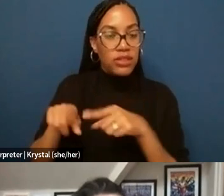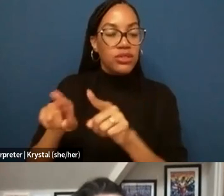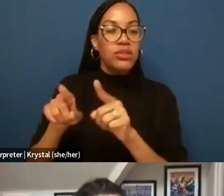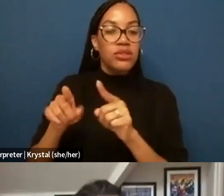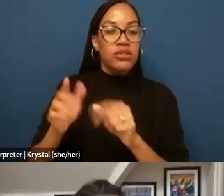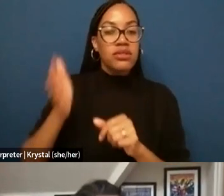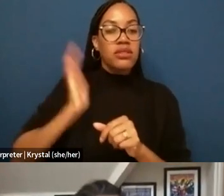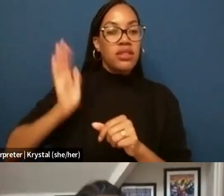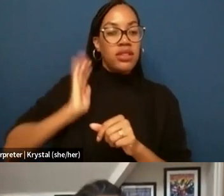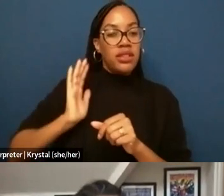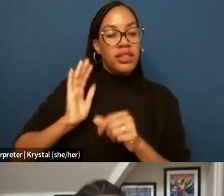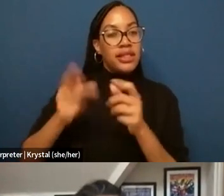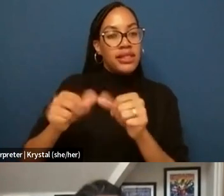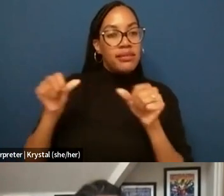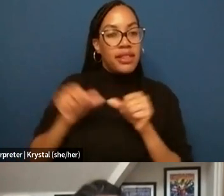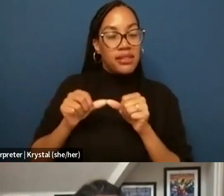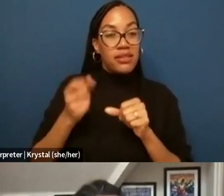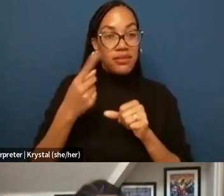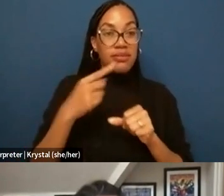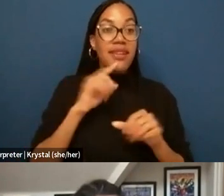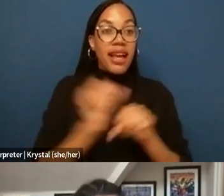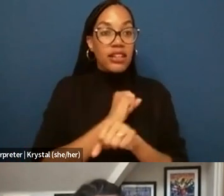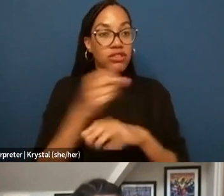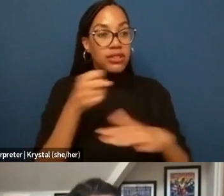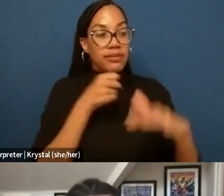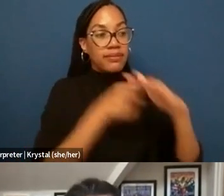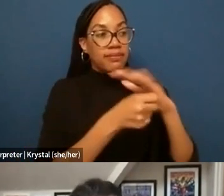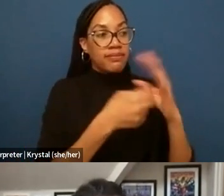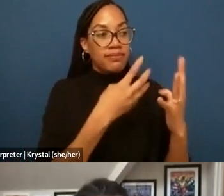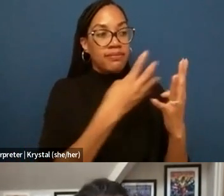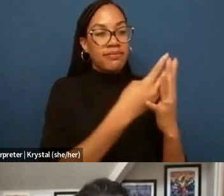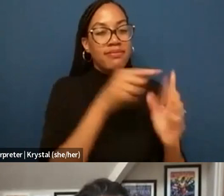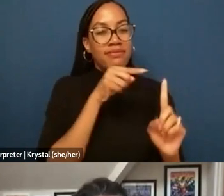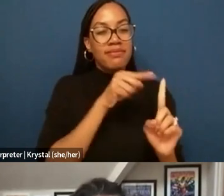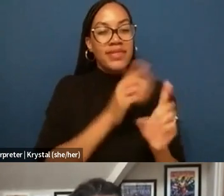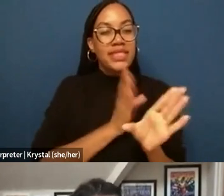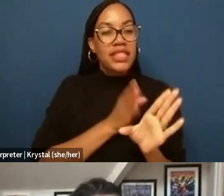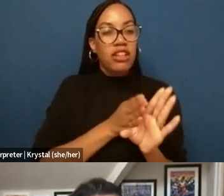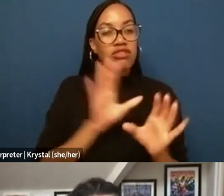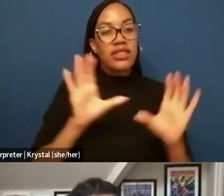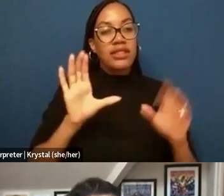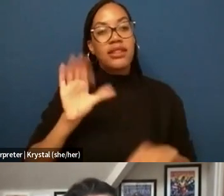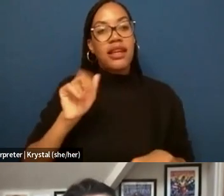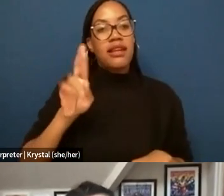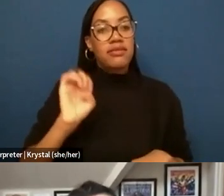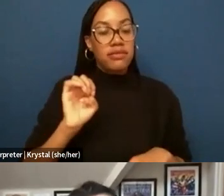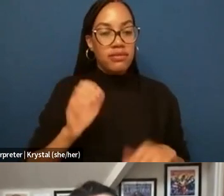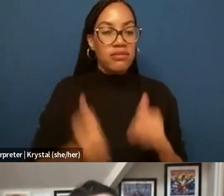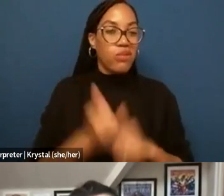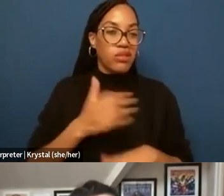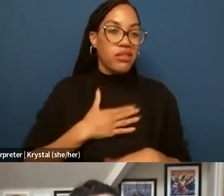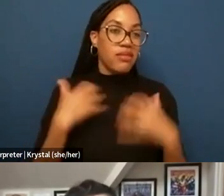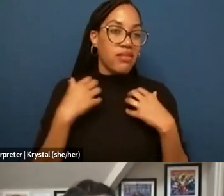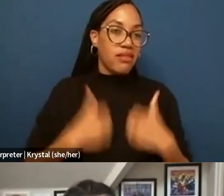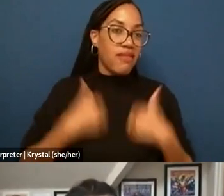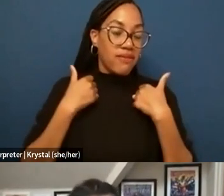the psychiatric system for 4.5 years of my life, I really dedicate my work to